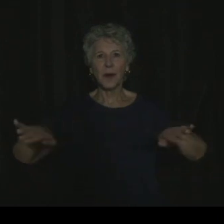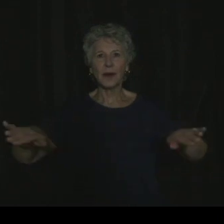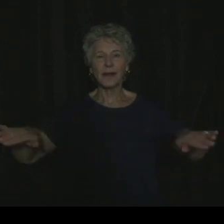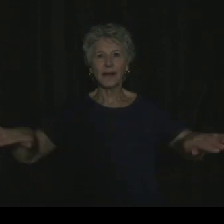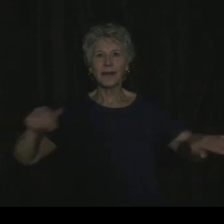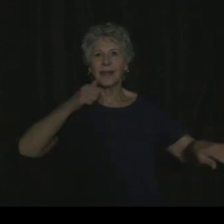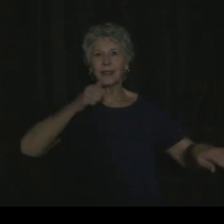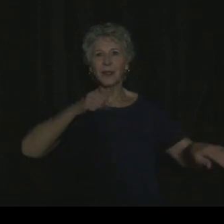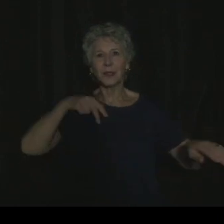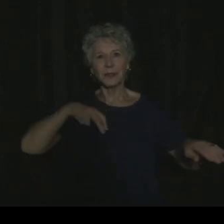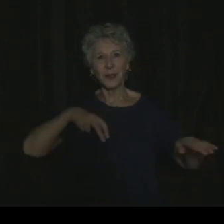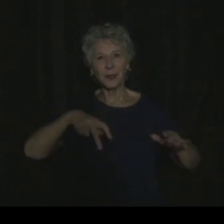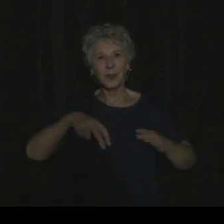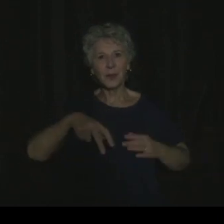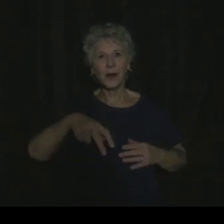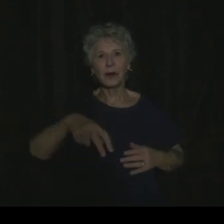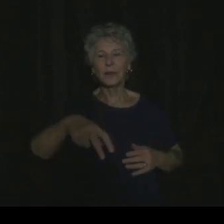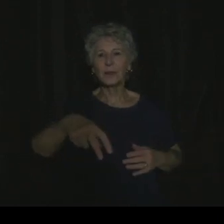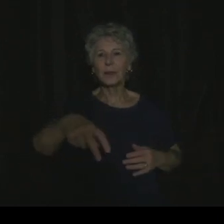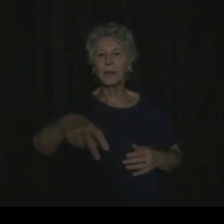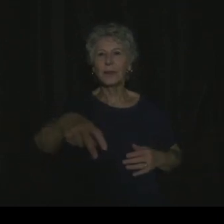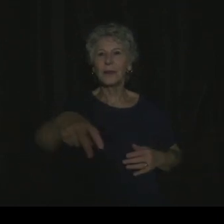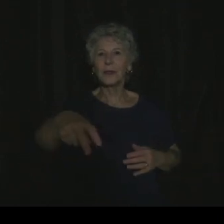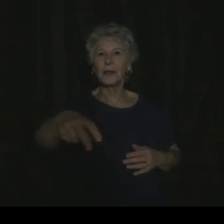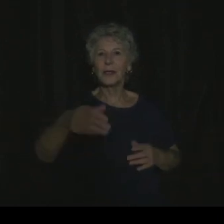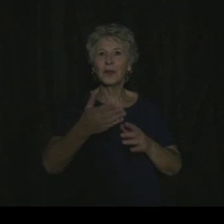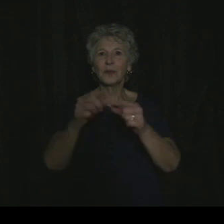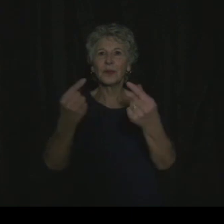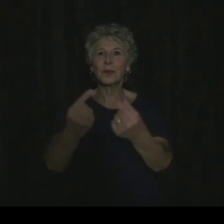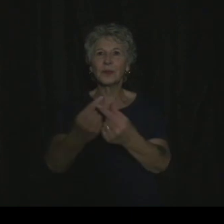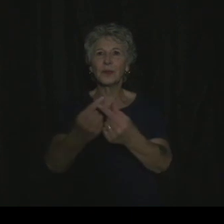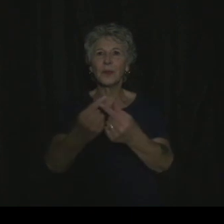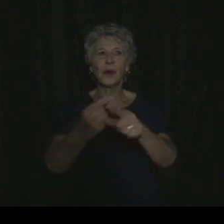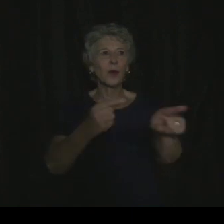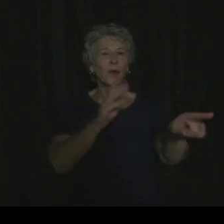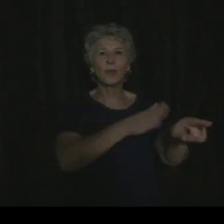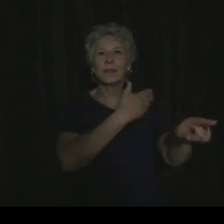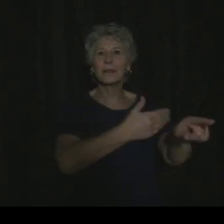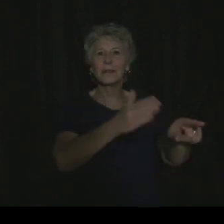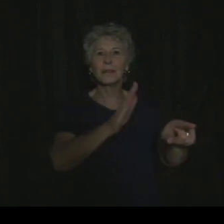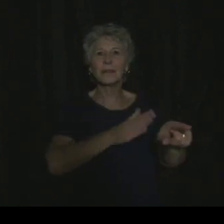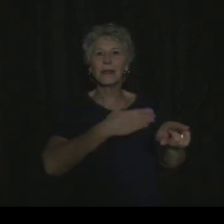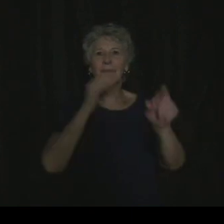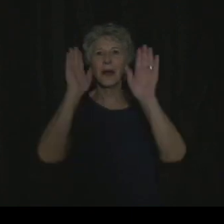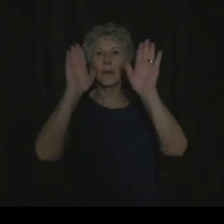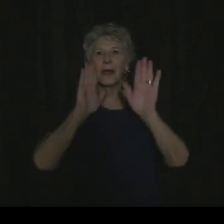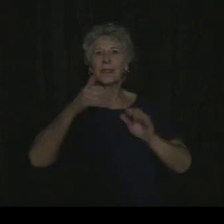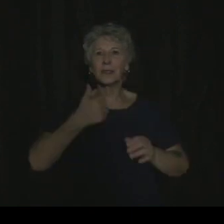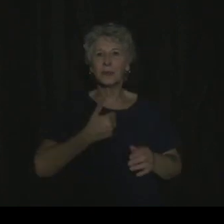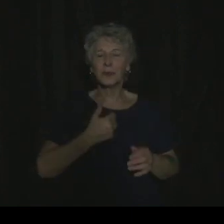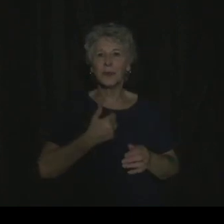Red Sea, and the young ladies start walking up through this group of men, singing Amazing Grace. And as they were doing